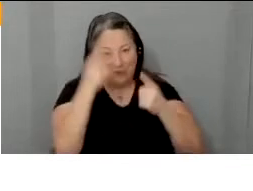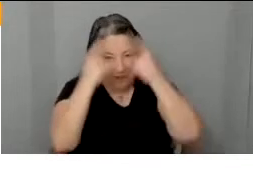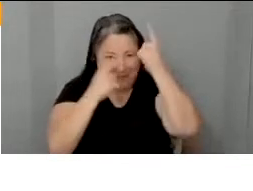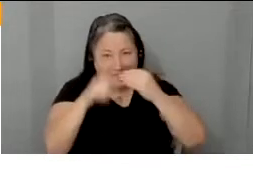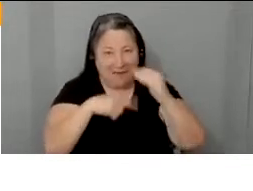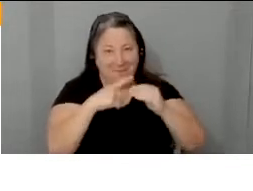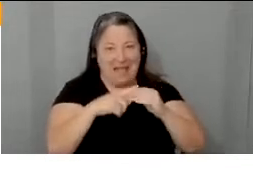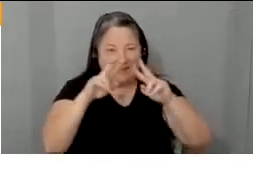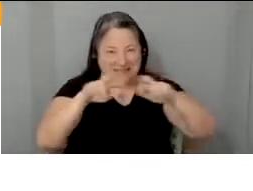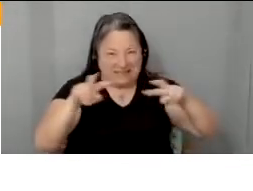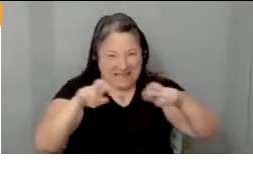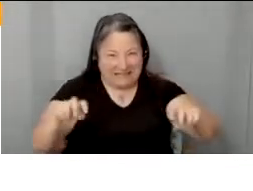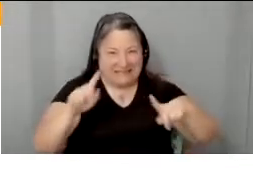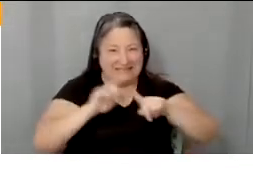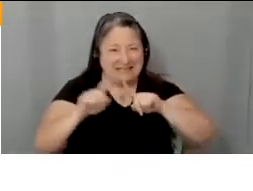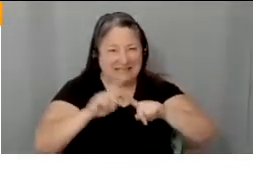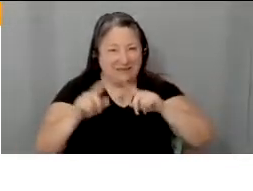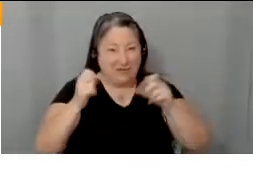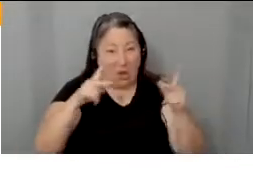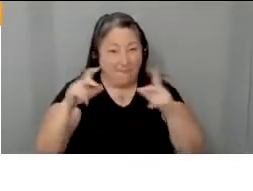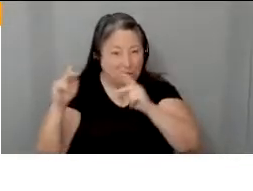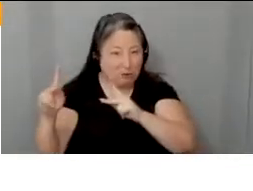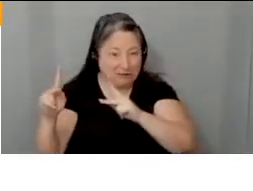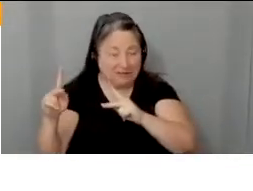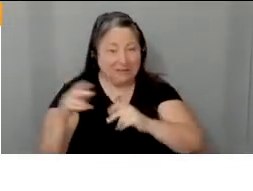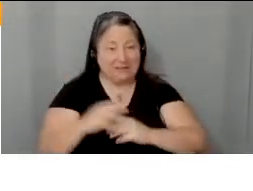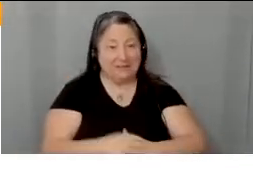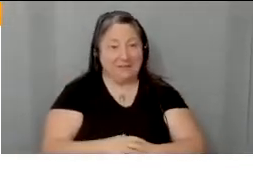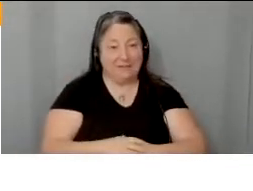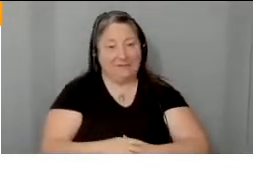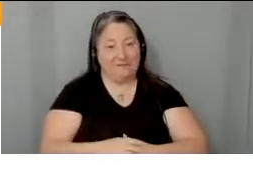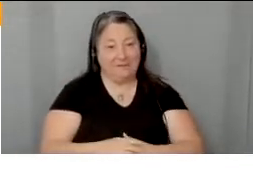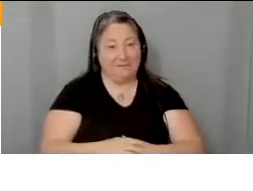assessing different opportunities in that way. Next slide, please.